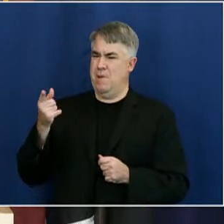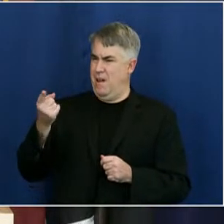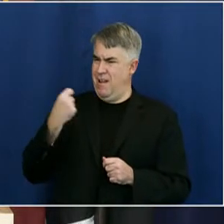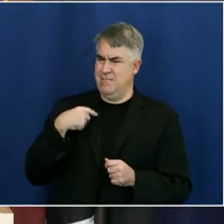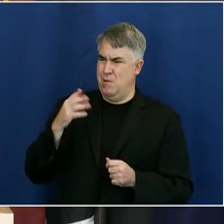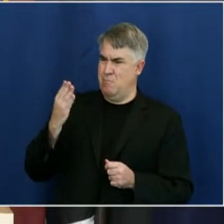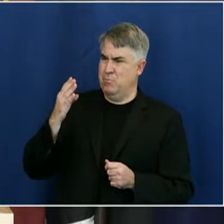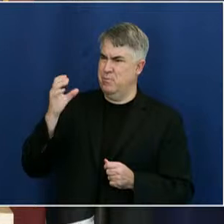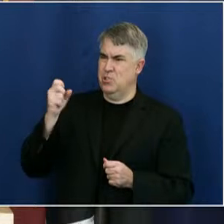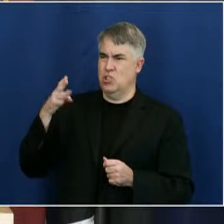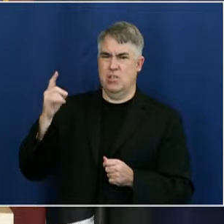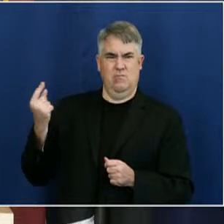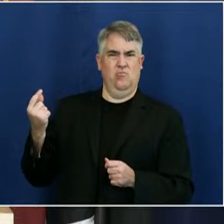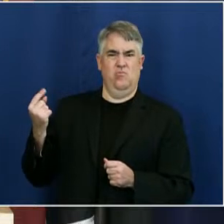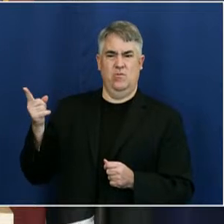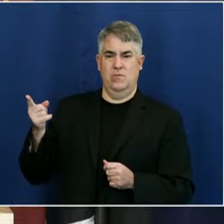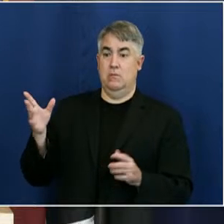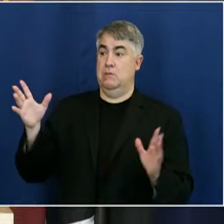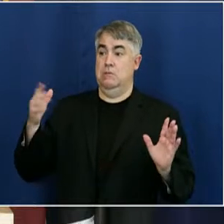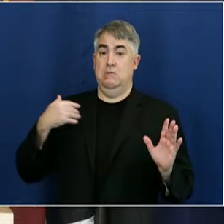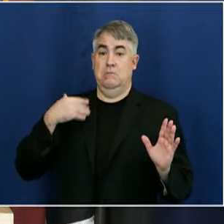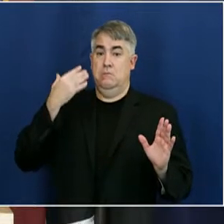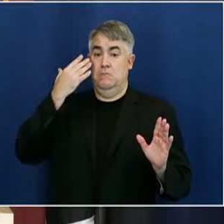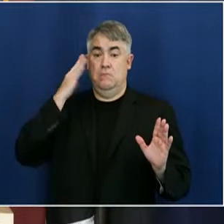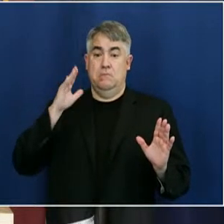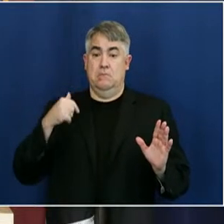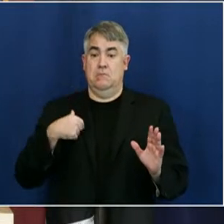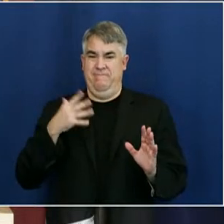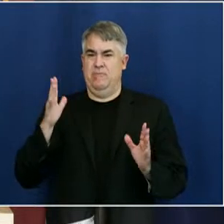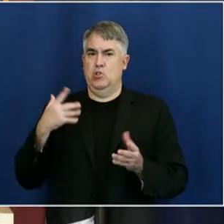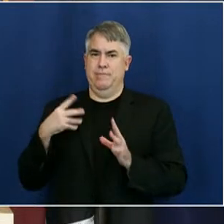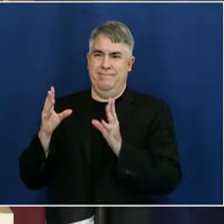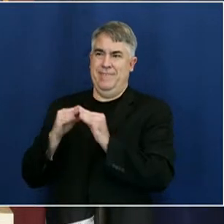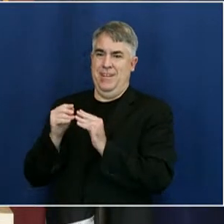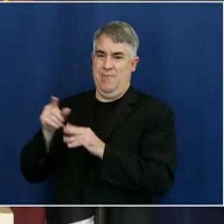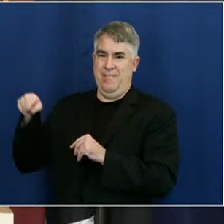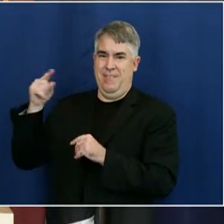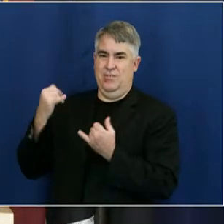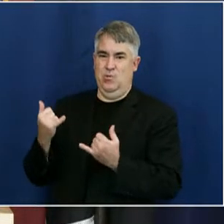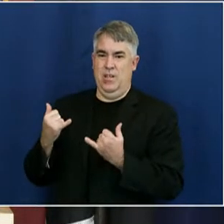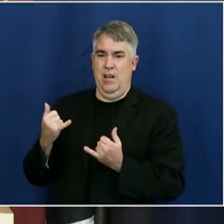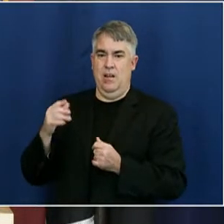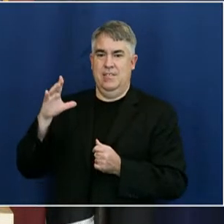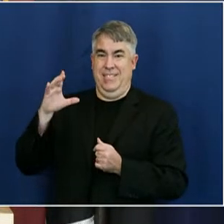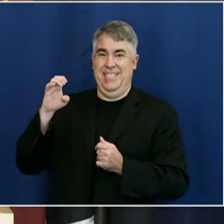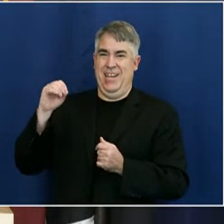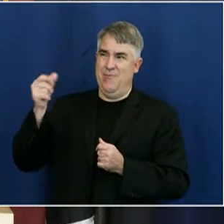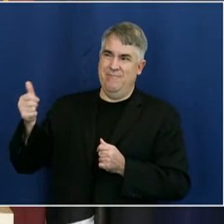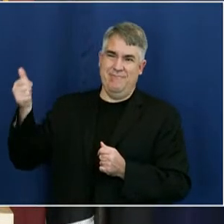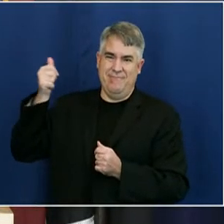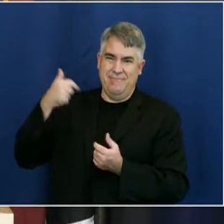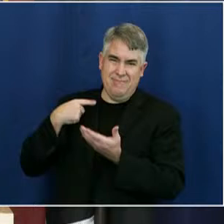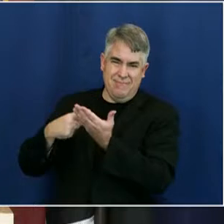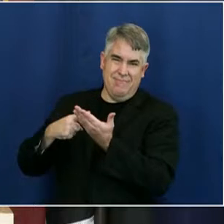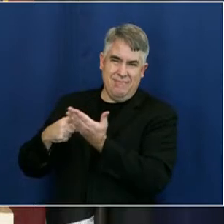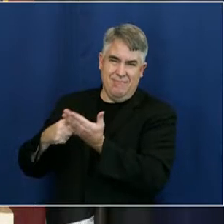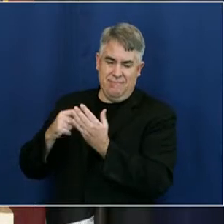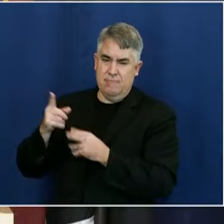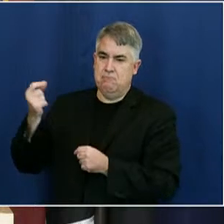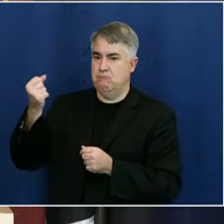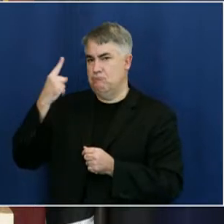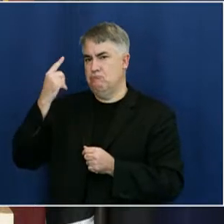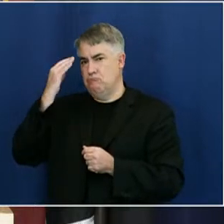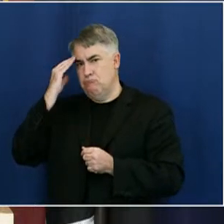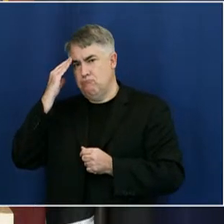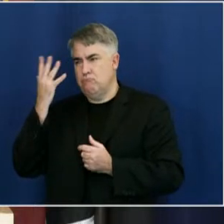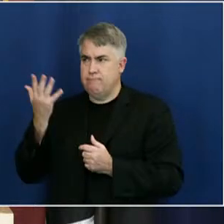will happen. I spoke again today with the CEO of Blue Shield, and I think they understand our situation, and I think that they're certainly not going to